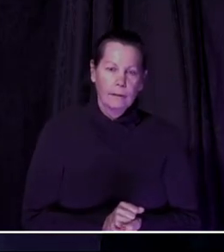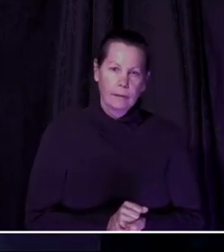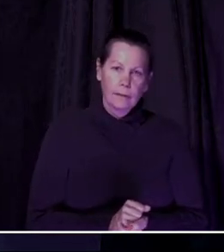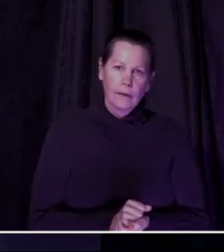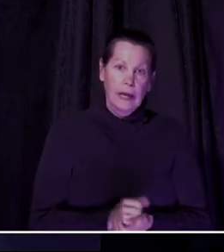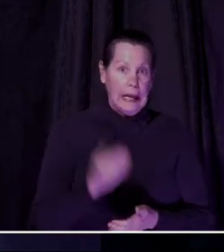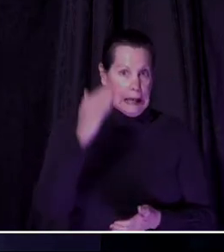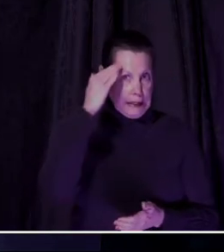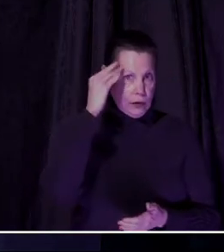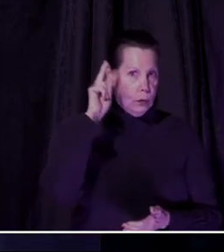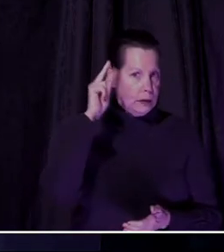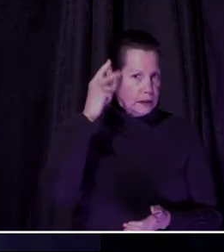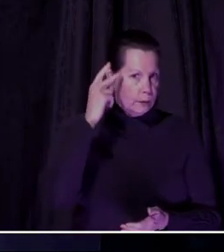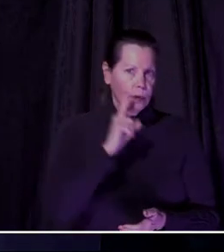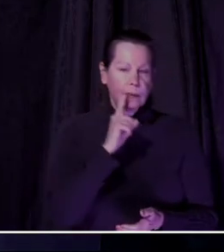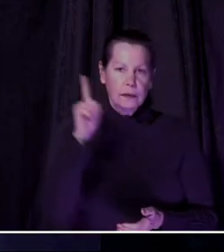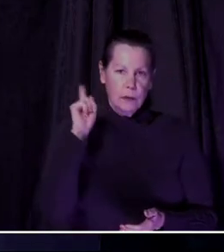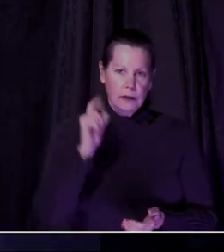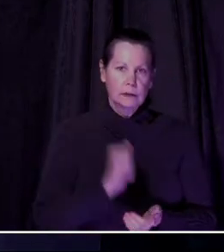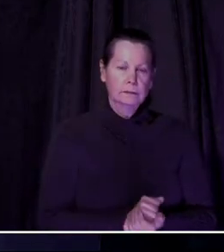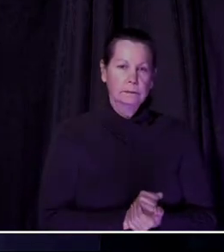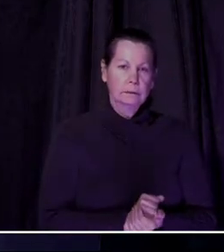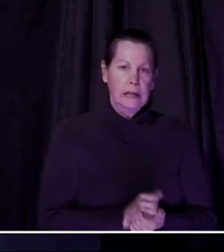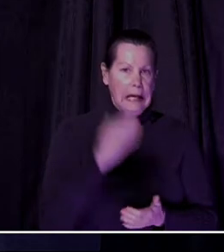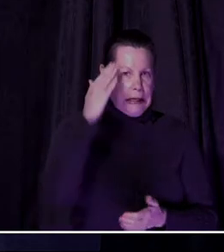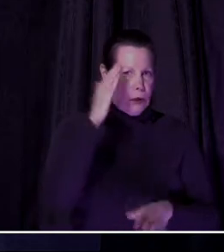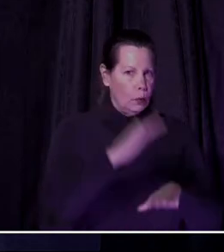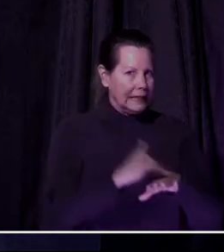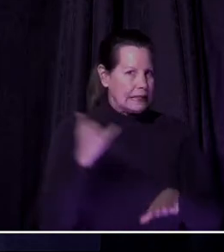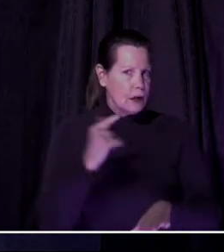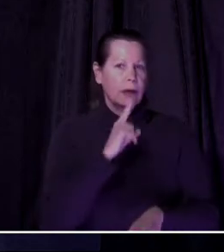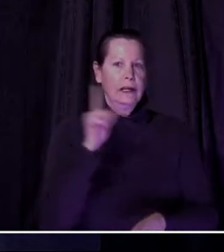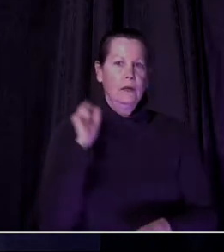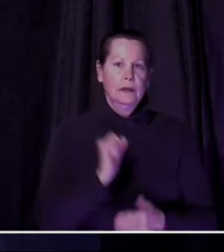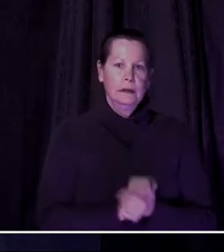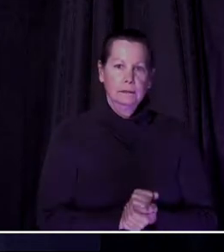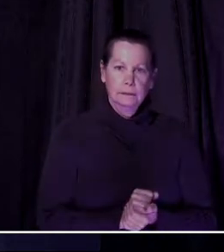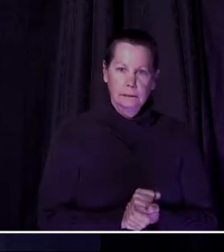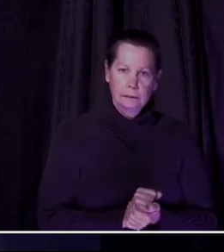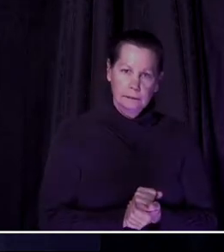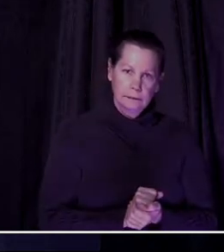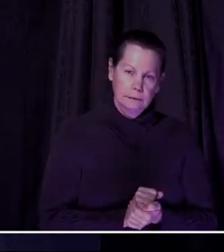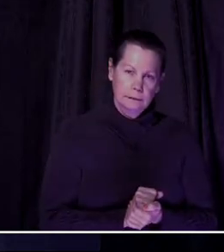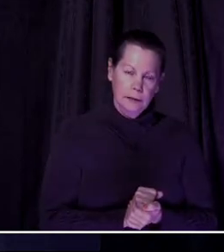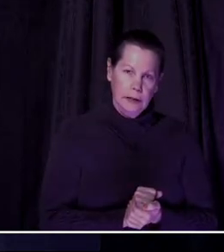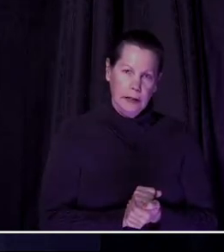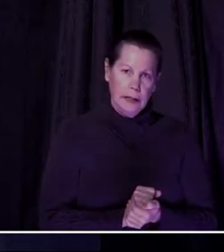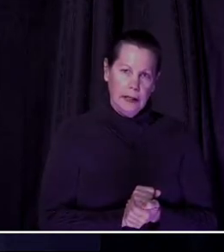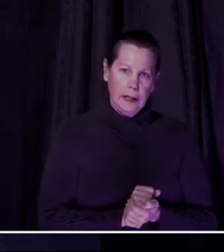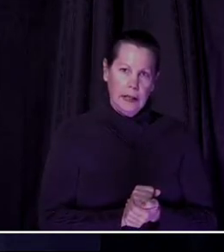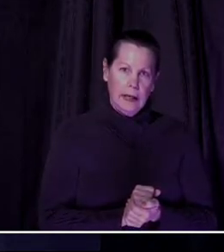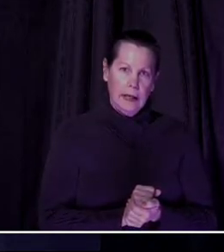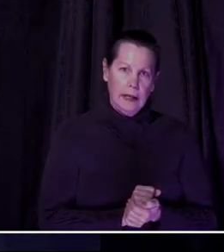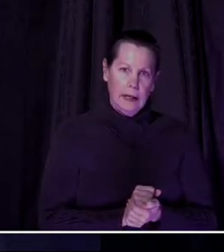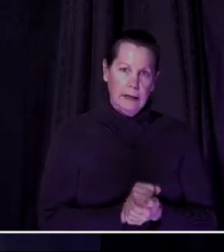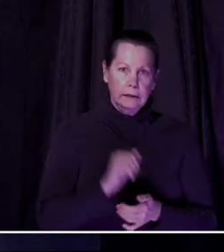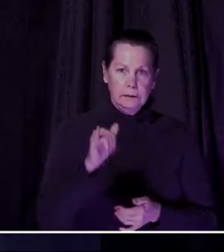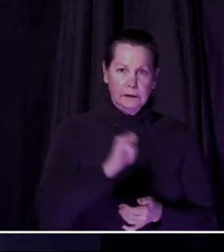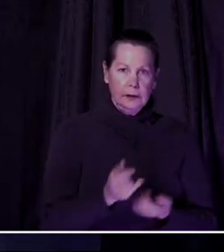He knew what his purpose was. He knew what his calling was. And may that be for me and